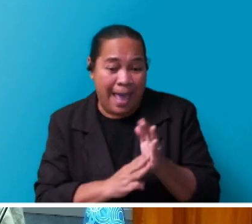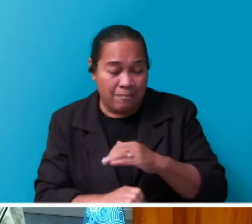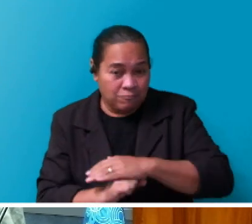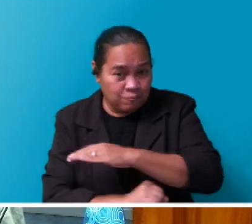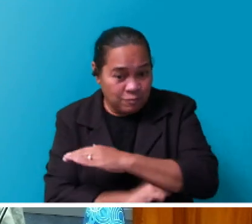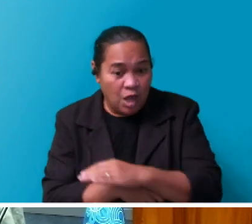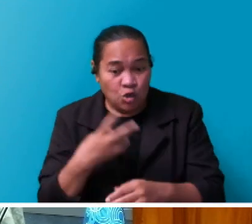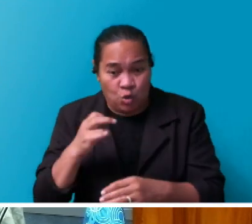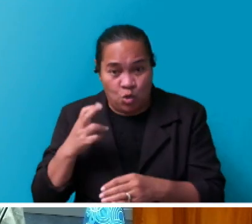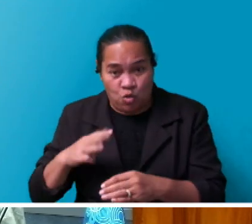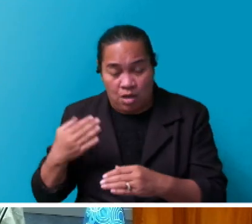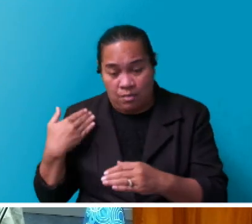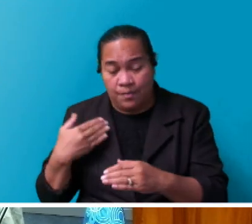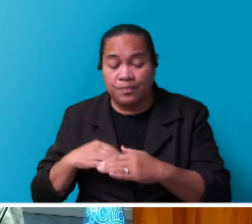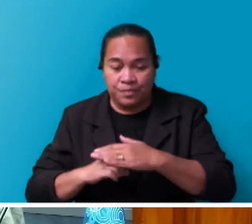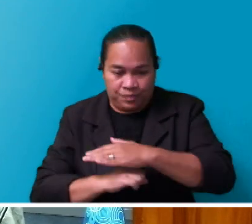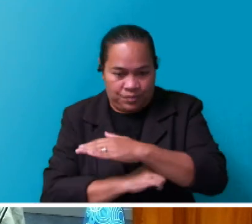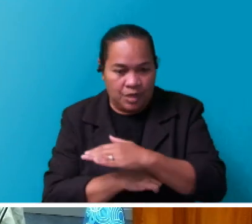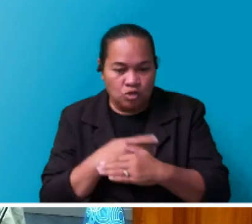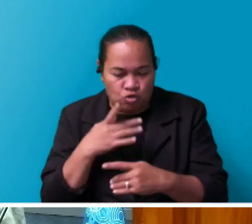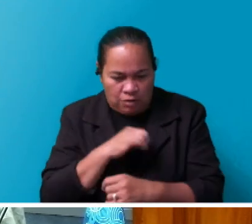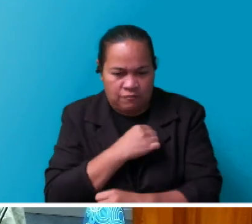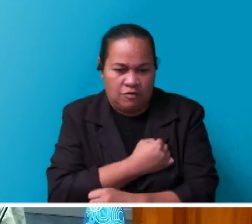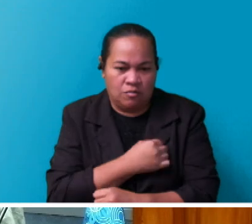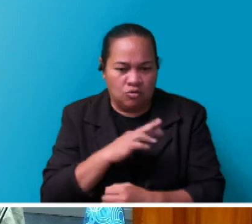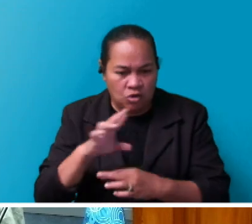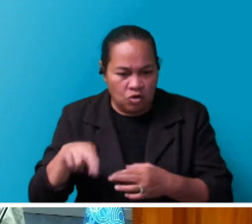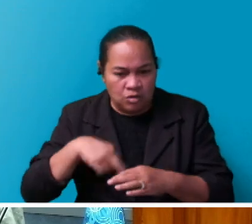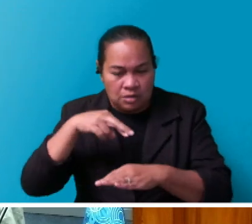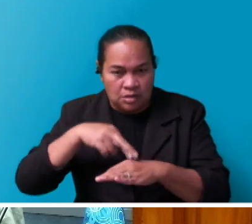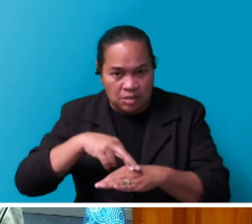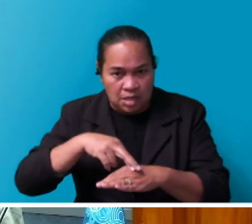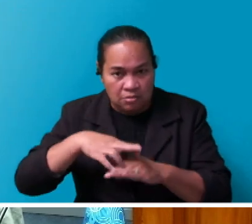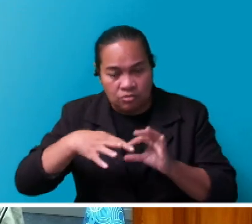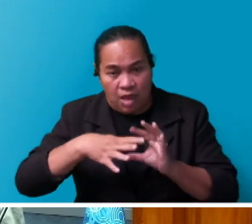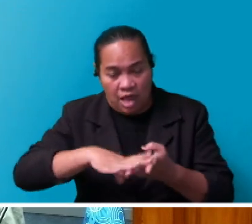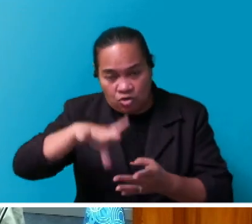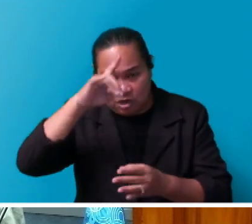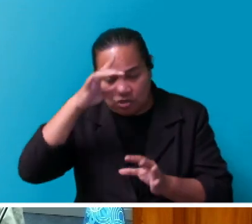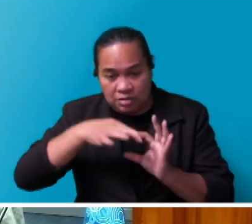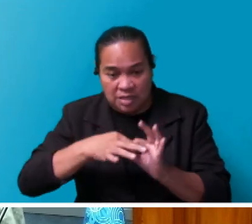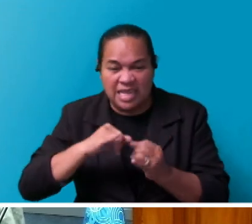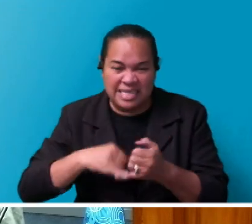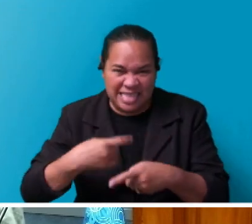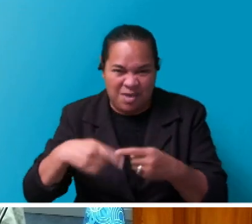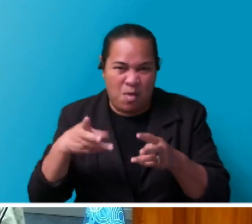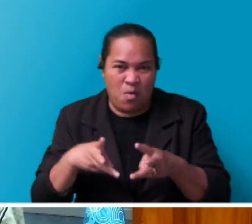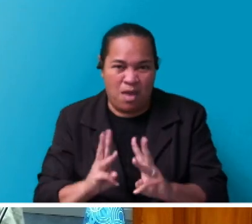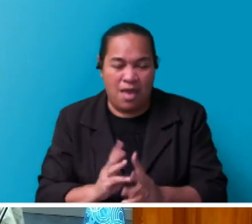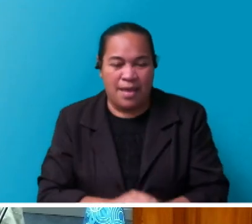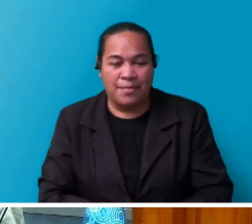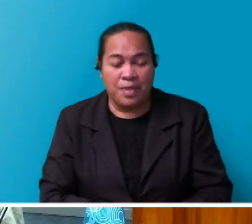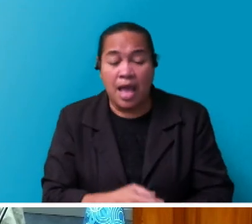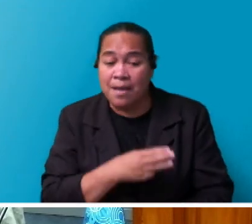reaffirmed commitments to strengthen national and regional education system in a sustainable manner. Ministers